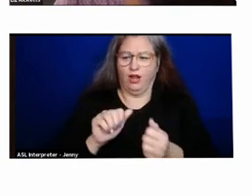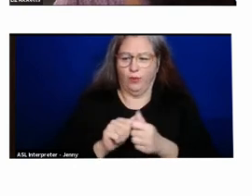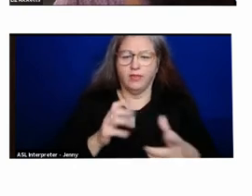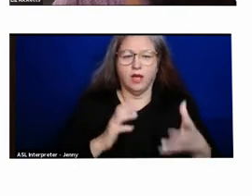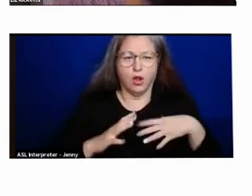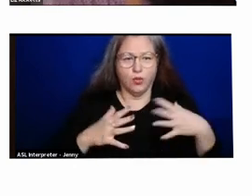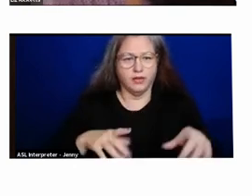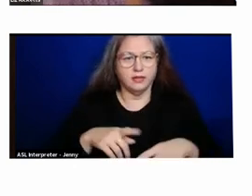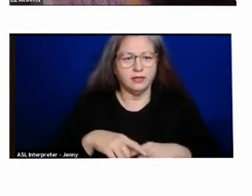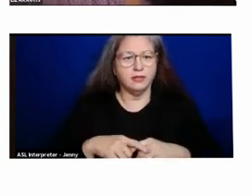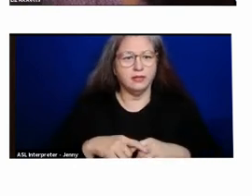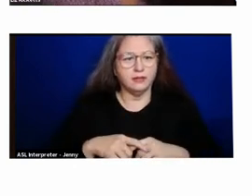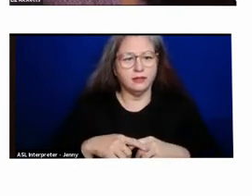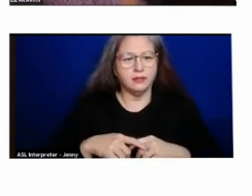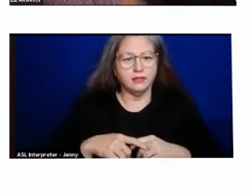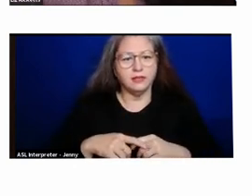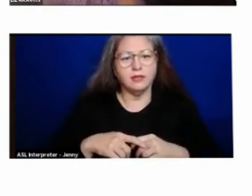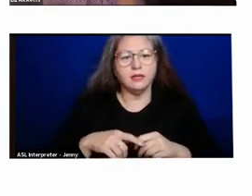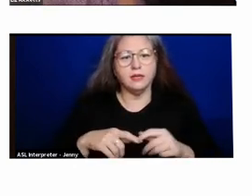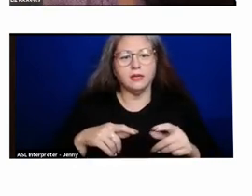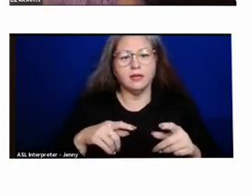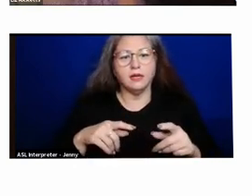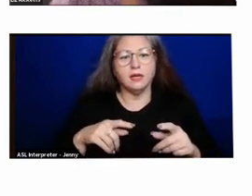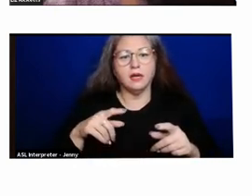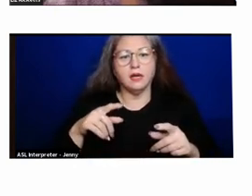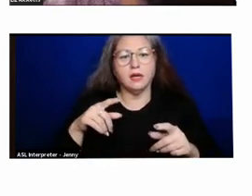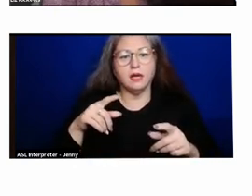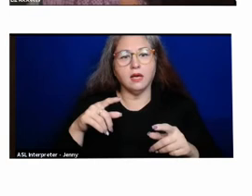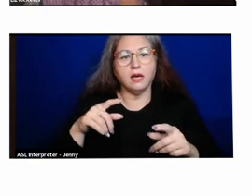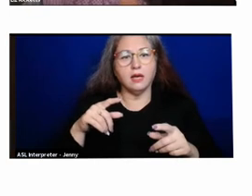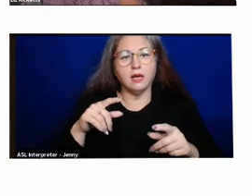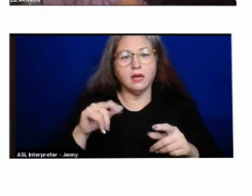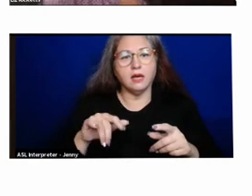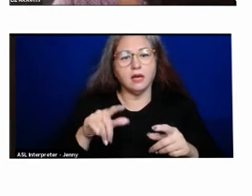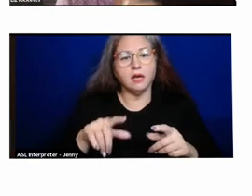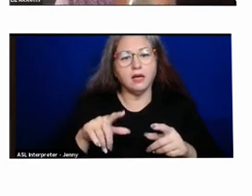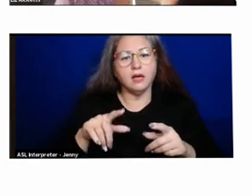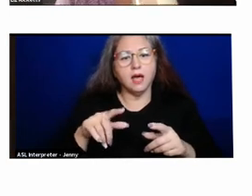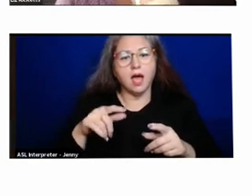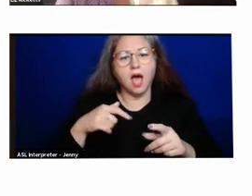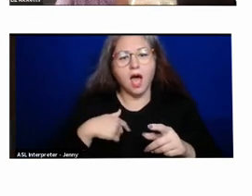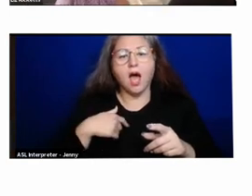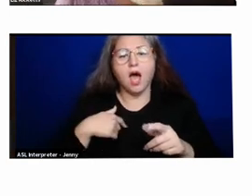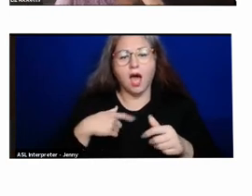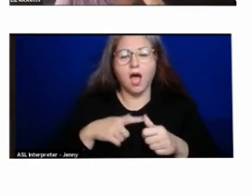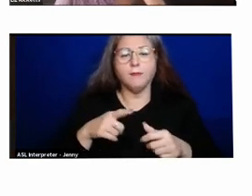Greetings, I'm Daniel Malquist, a stylist, maker, designer,